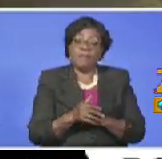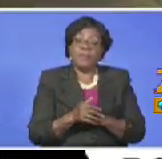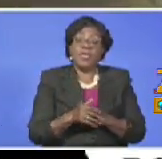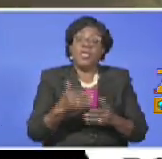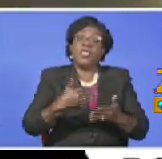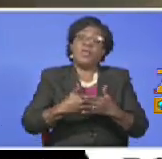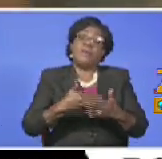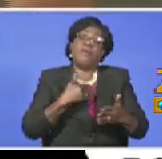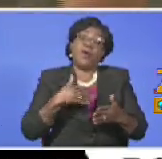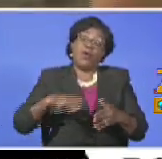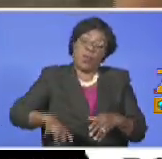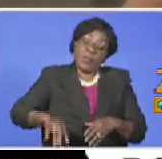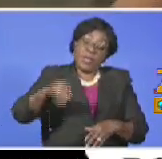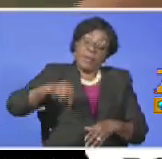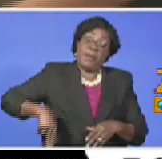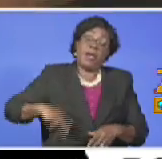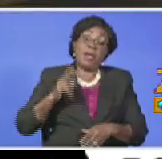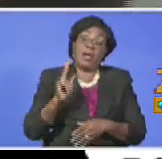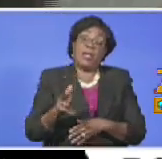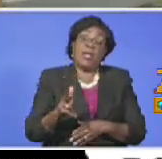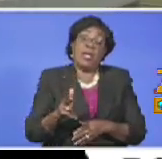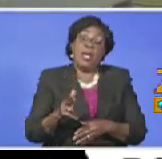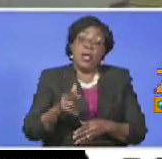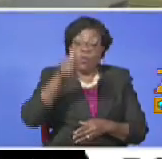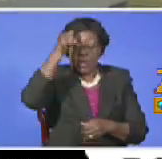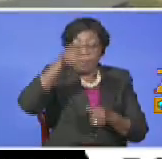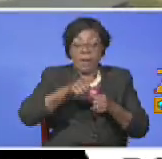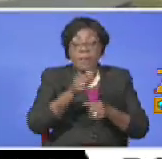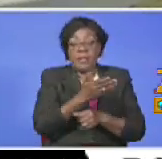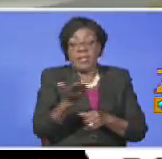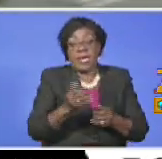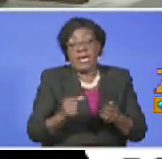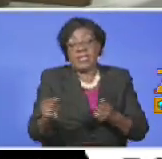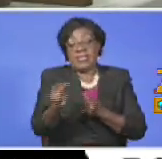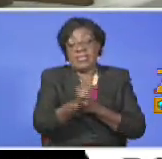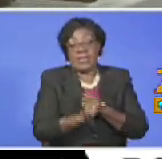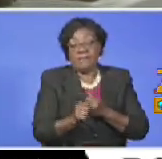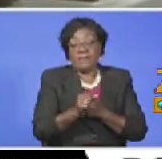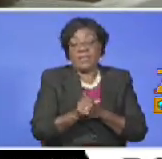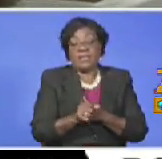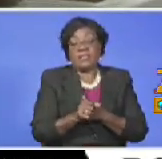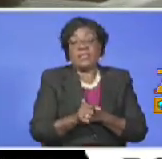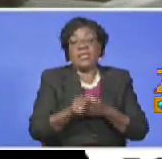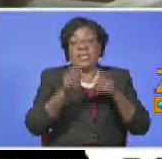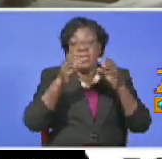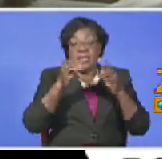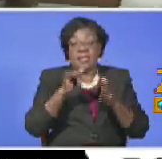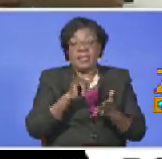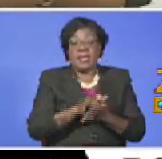before you pick up a gun, remember there are safety tips that can save a life. Kelsey Johnson, ZNS Network News.